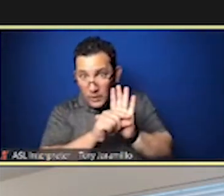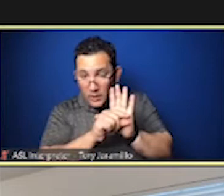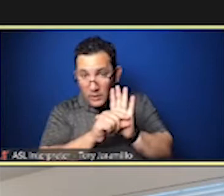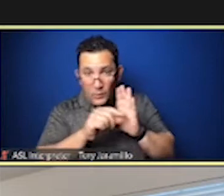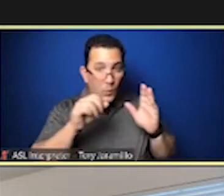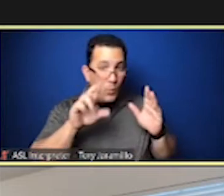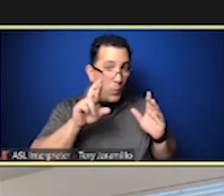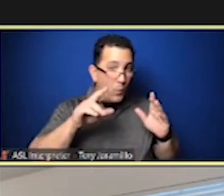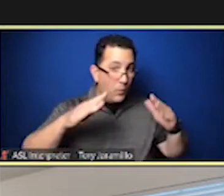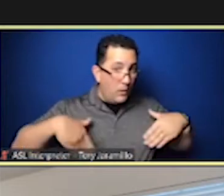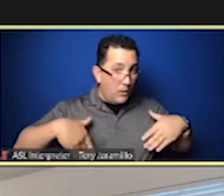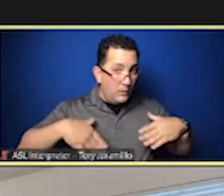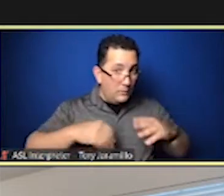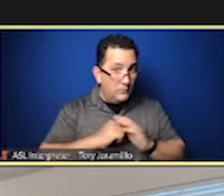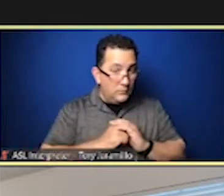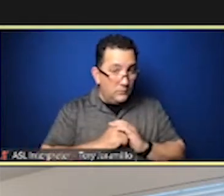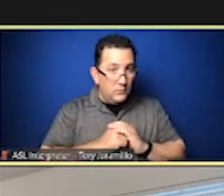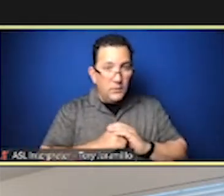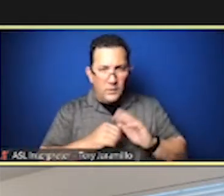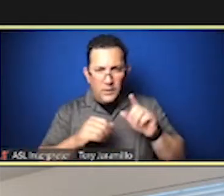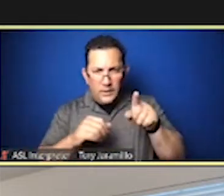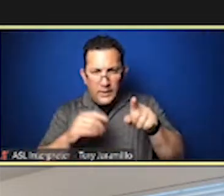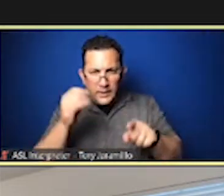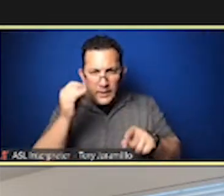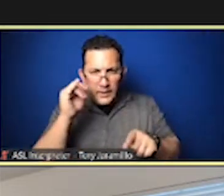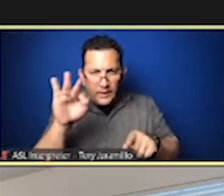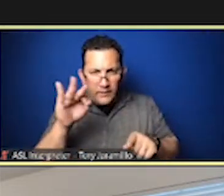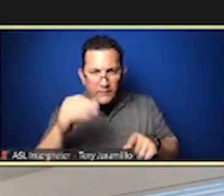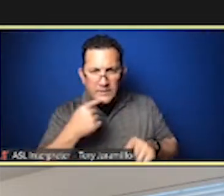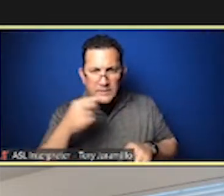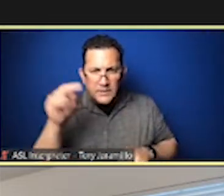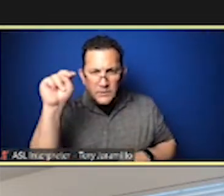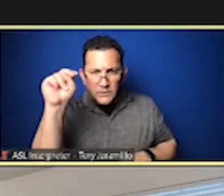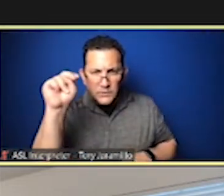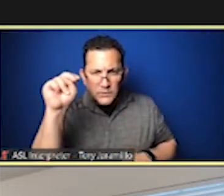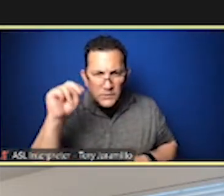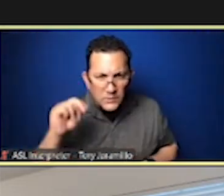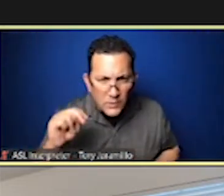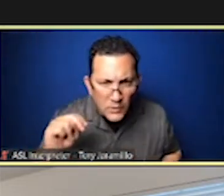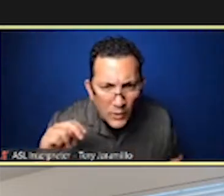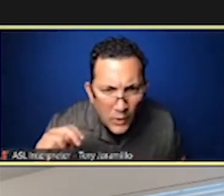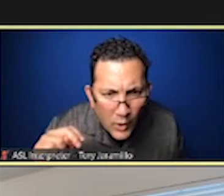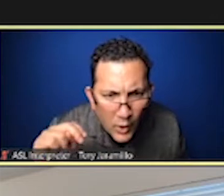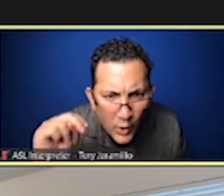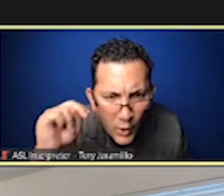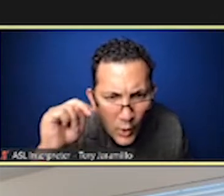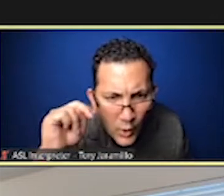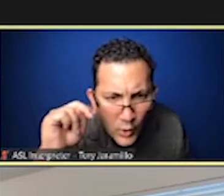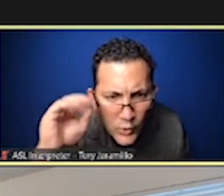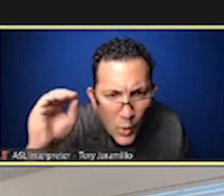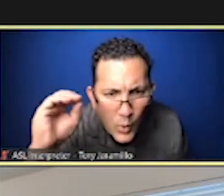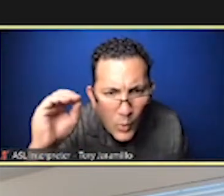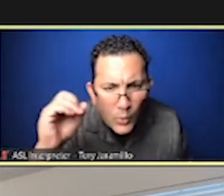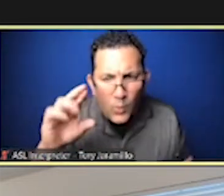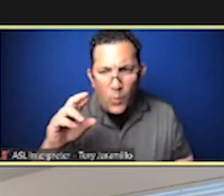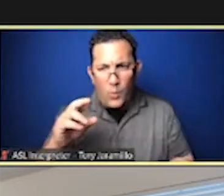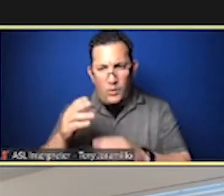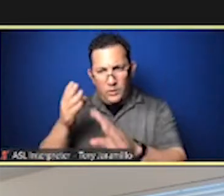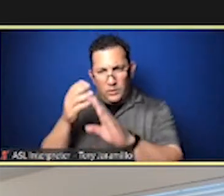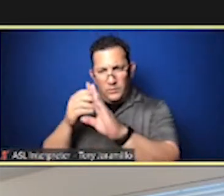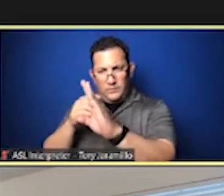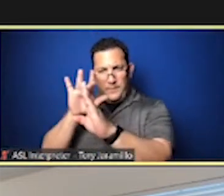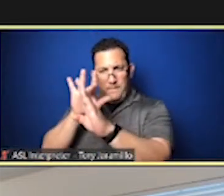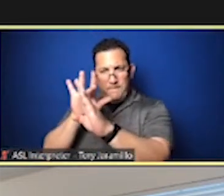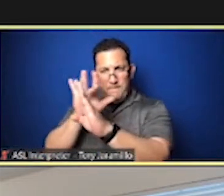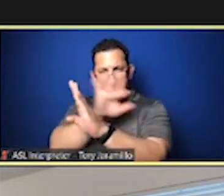When assignments show a no value out of 25 or a point value, that means